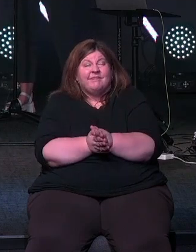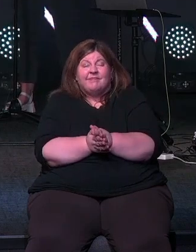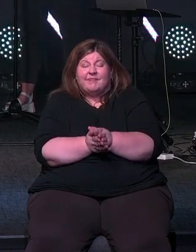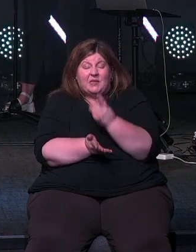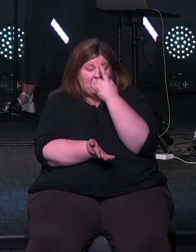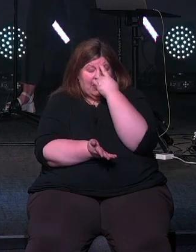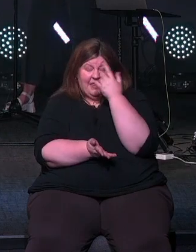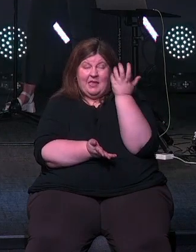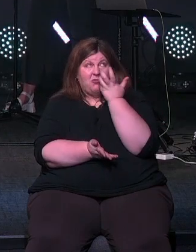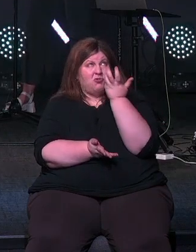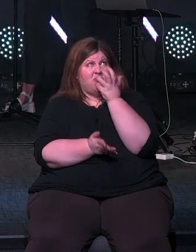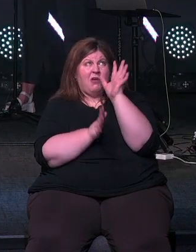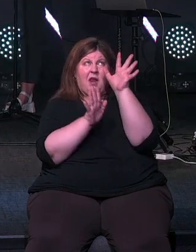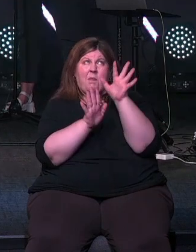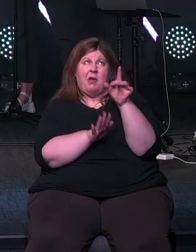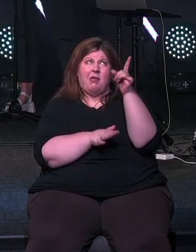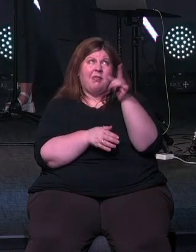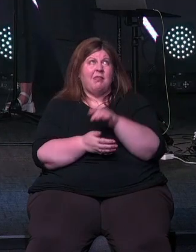just incredible.